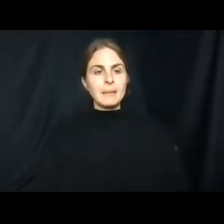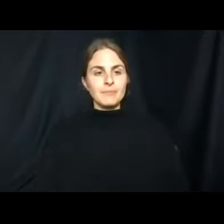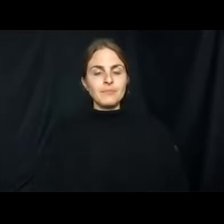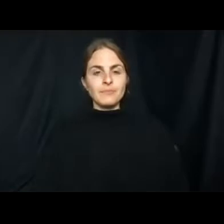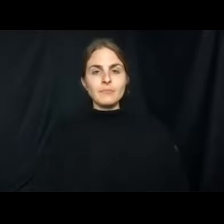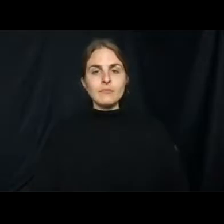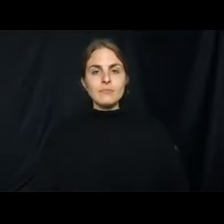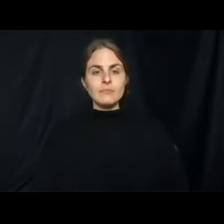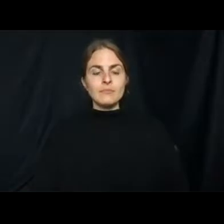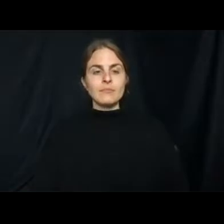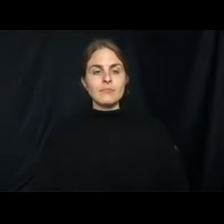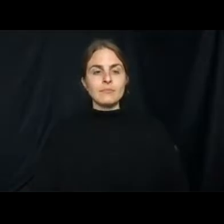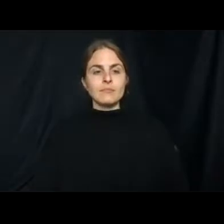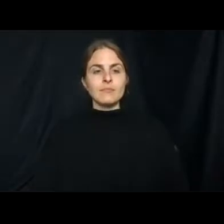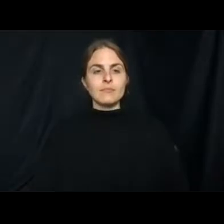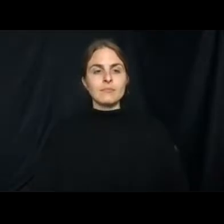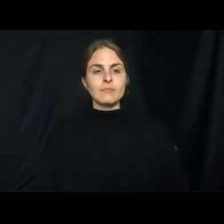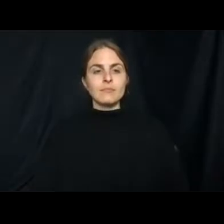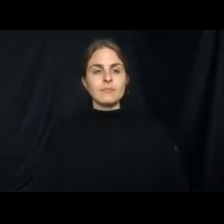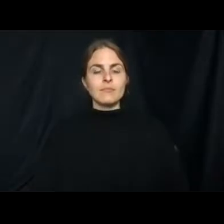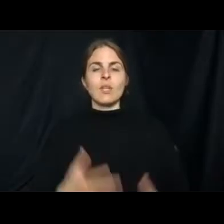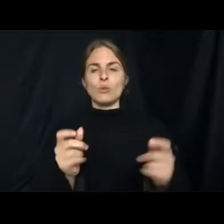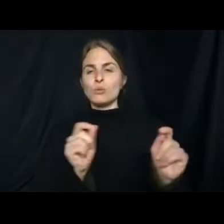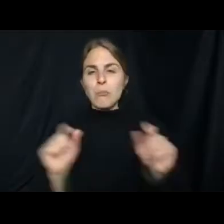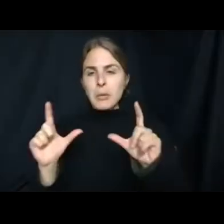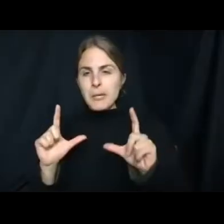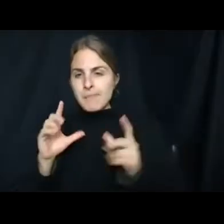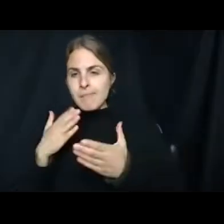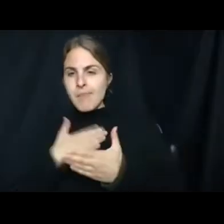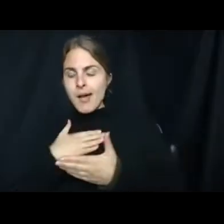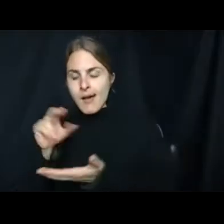I'm just pull up my notes real quick.